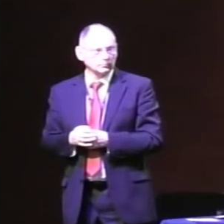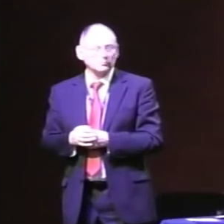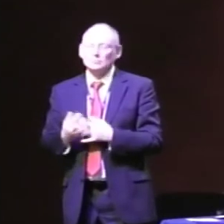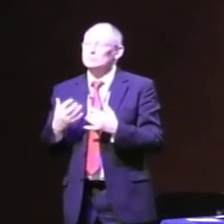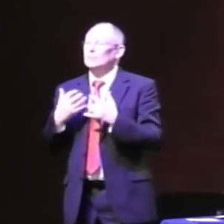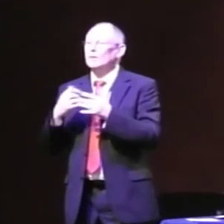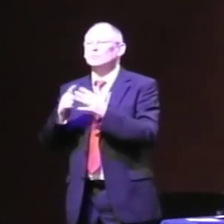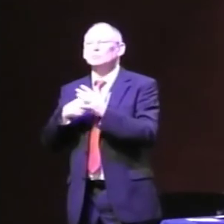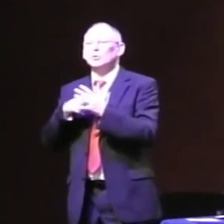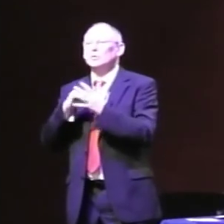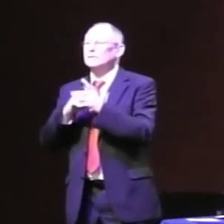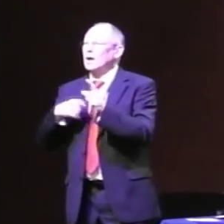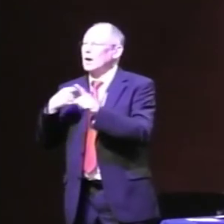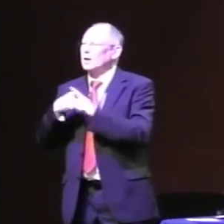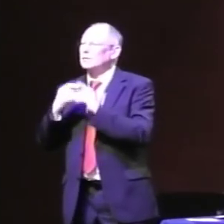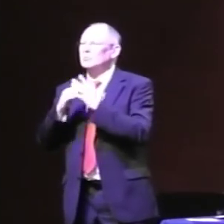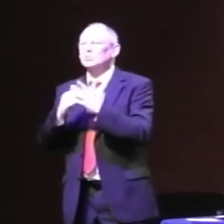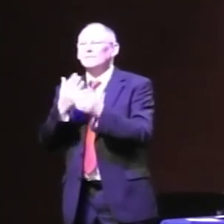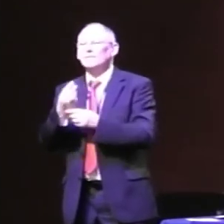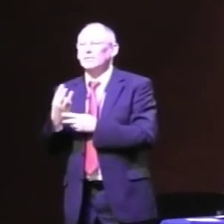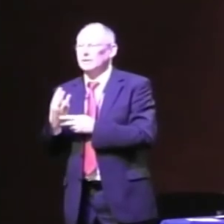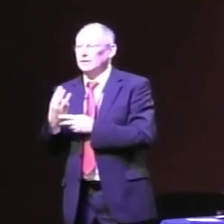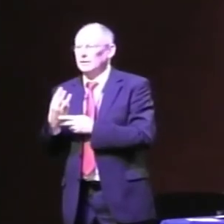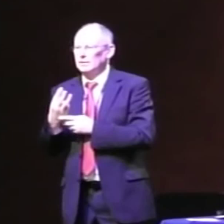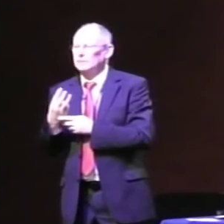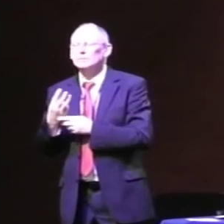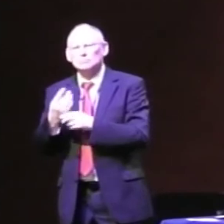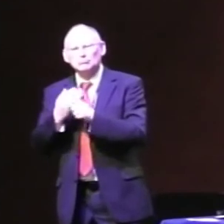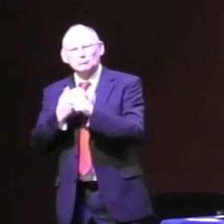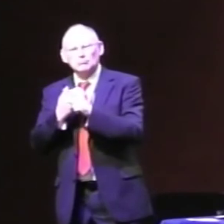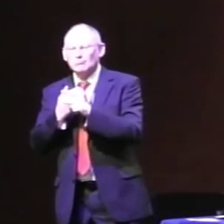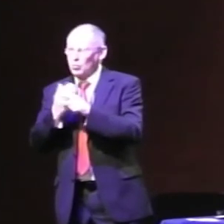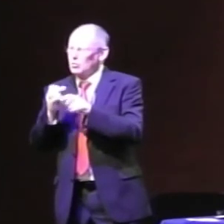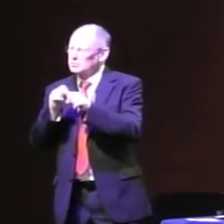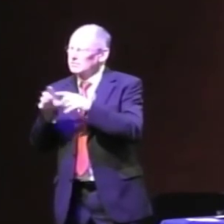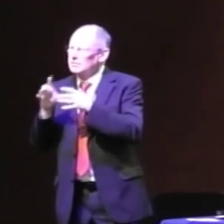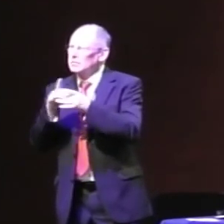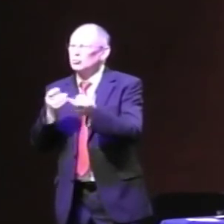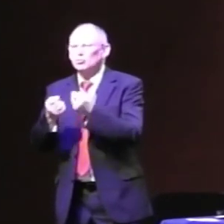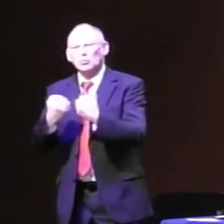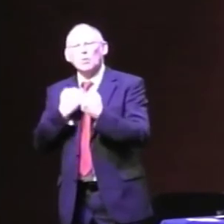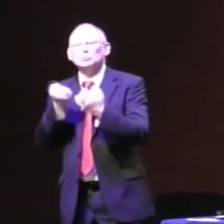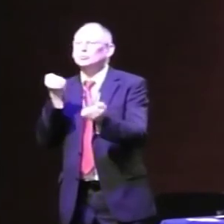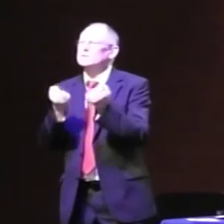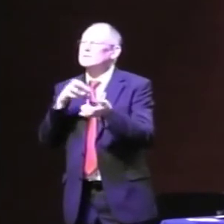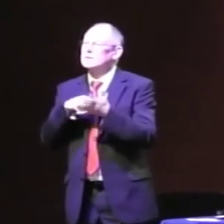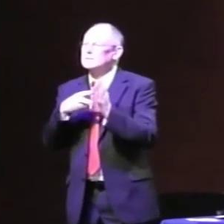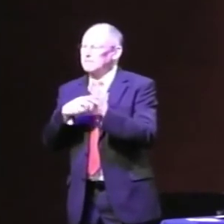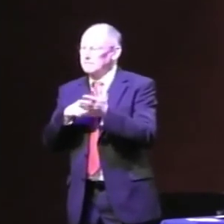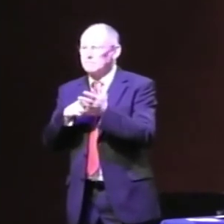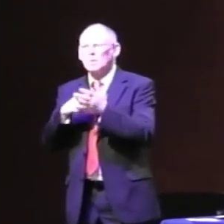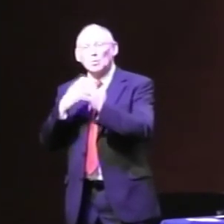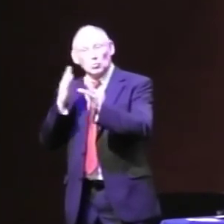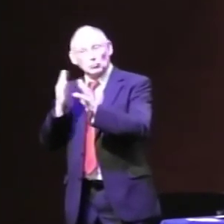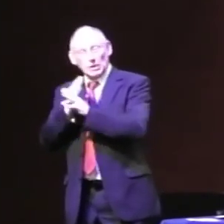Congress, John Stark, moving Motion 53 in prisons, but more specifically about the controls of our justice system.